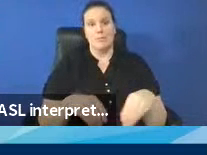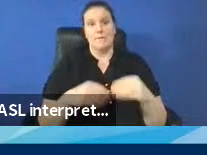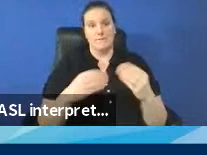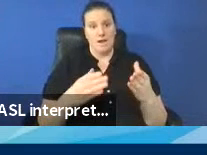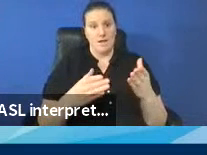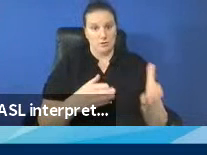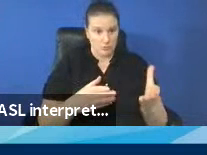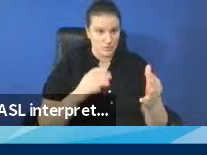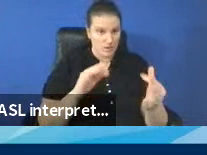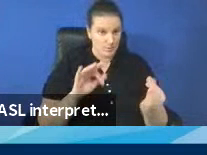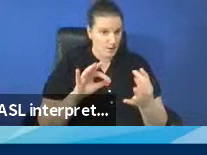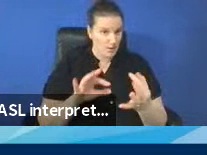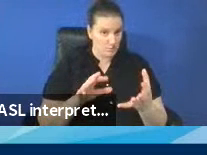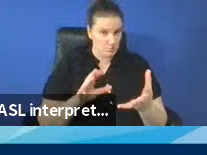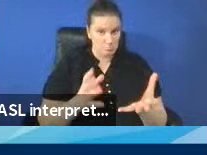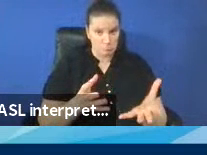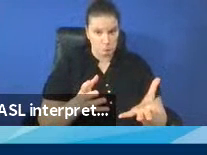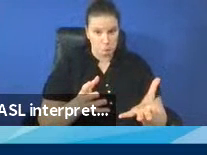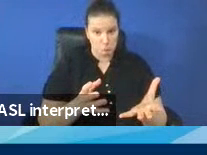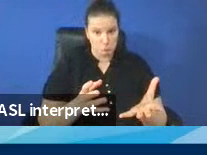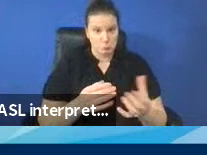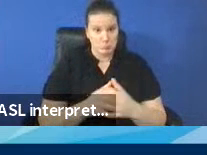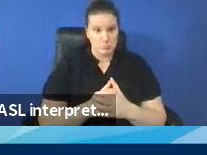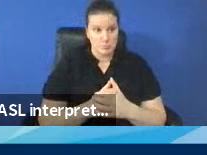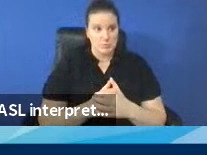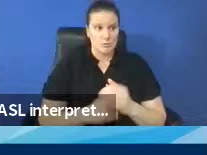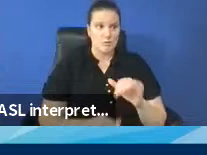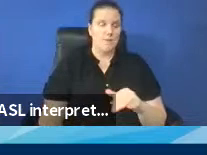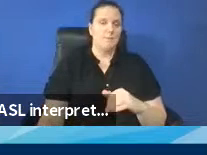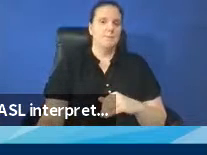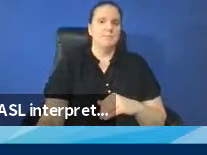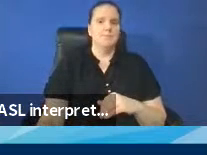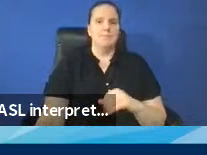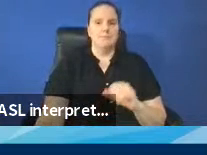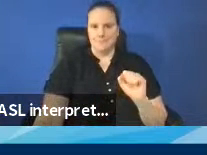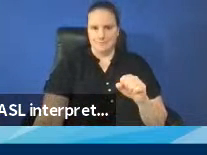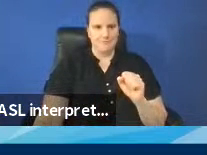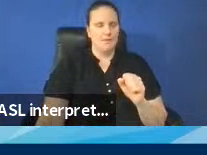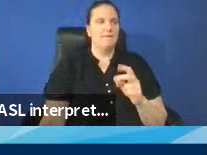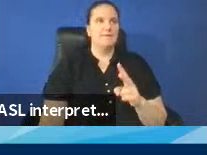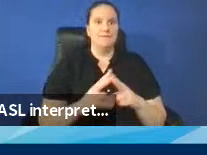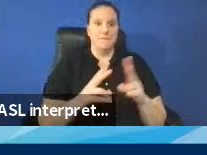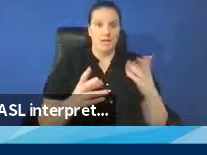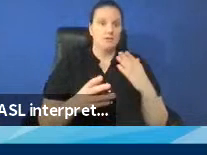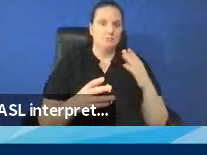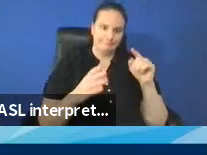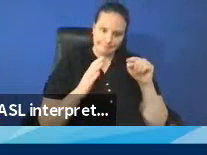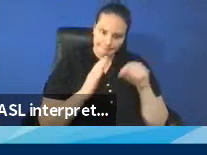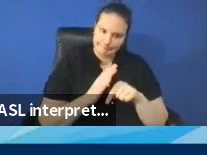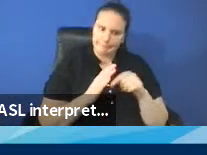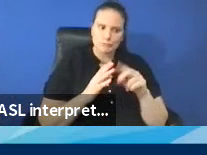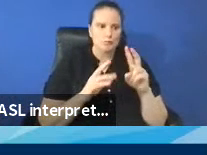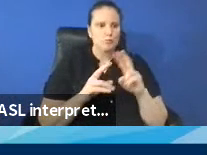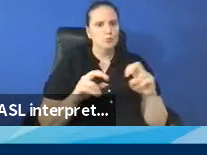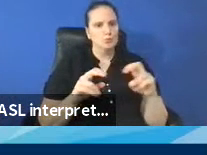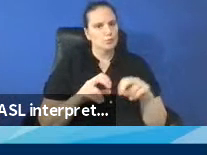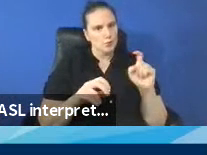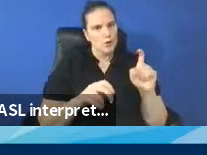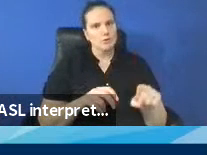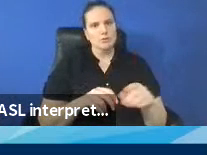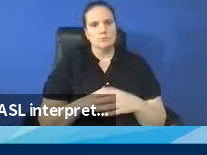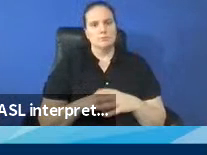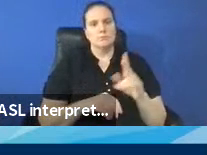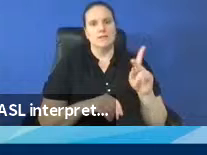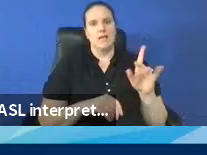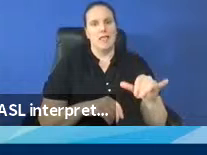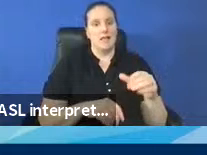you input then as into that. Yeah, that's a very insightful question. I'll let